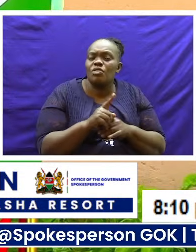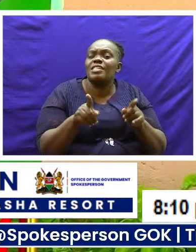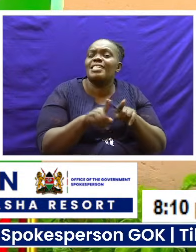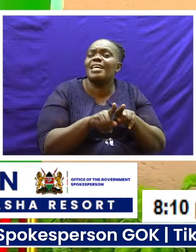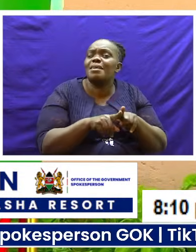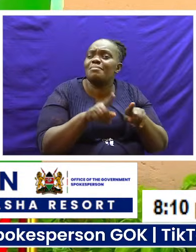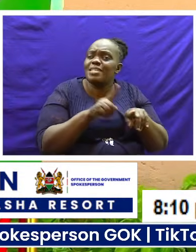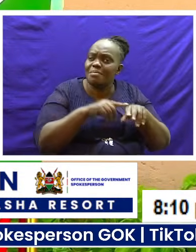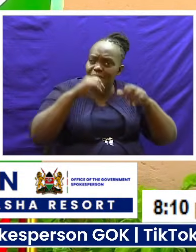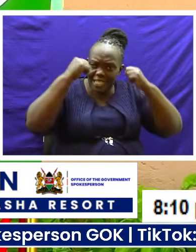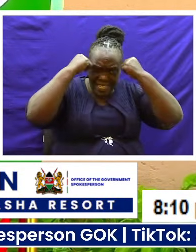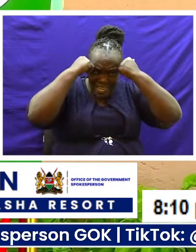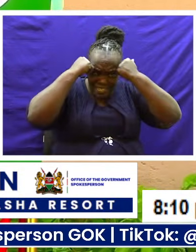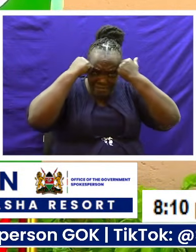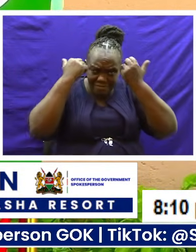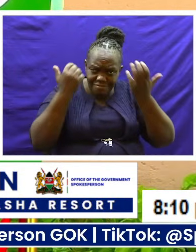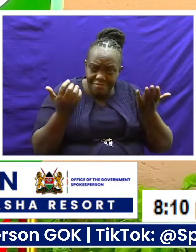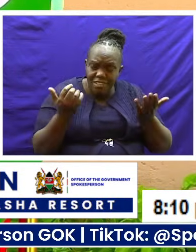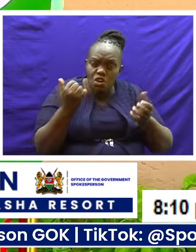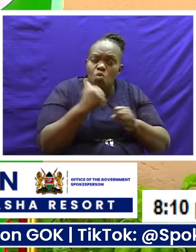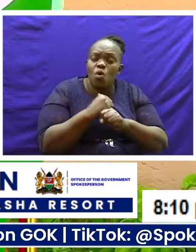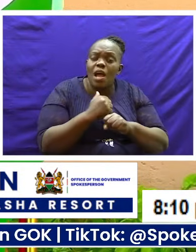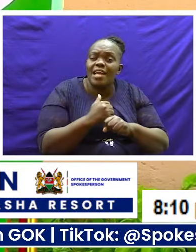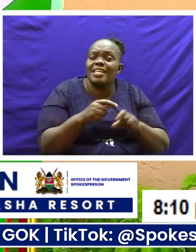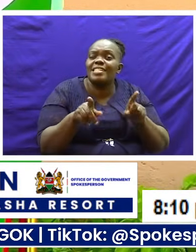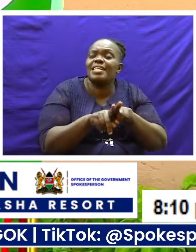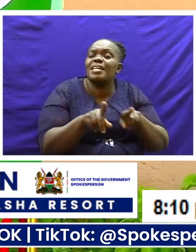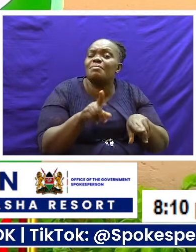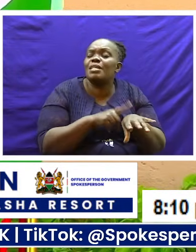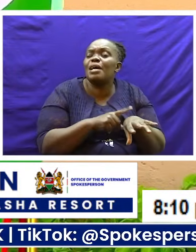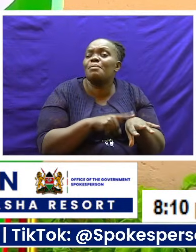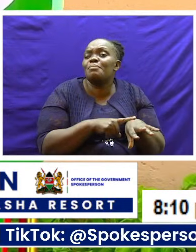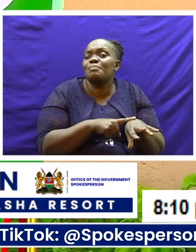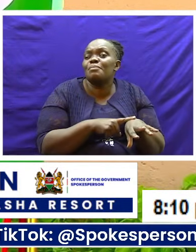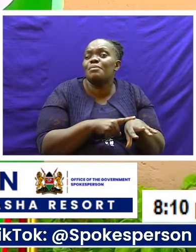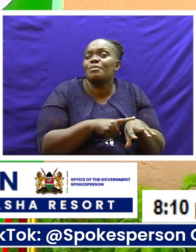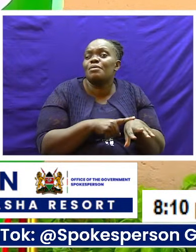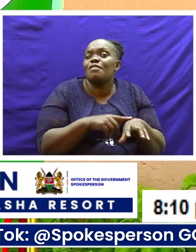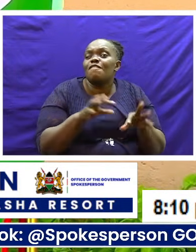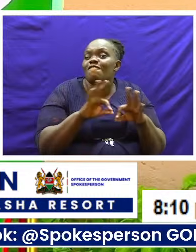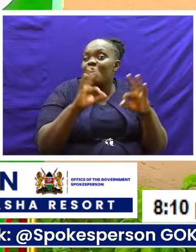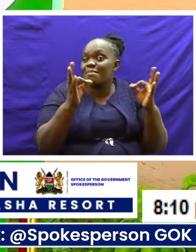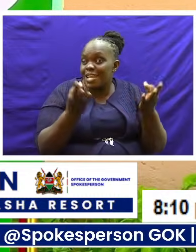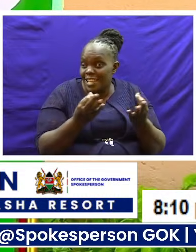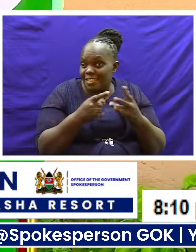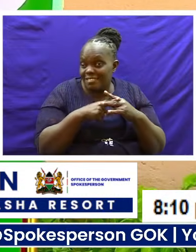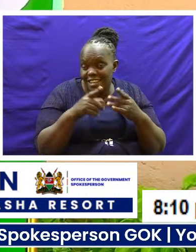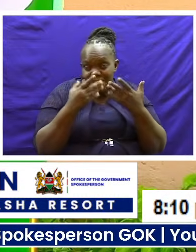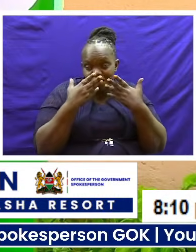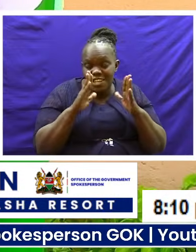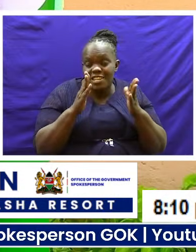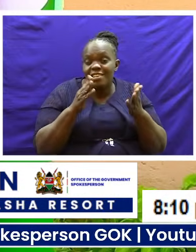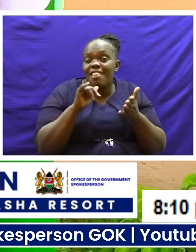was studying and working at the same time and running my family.